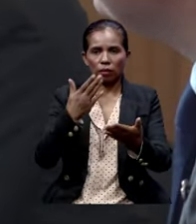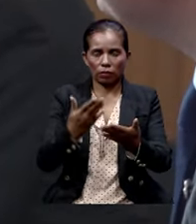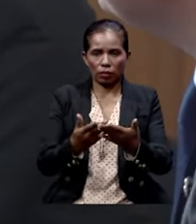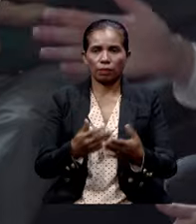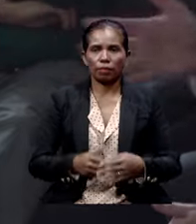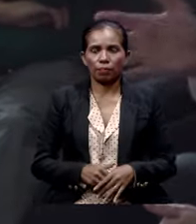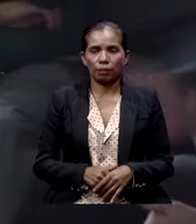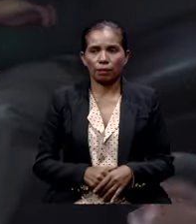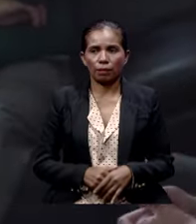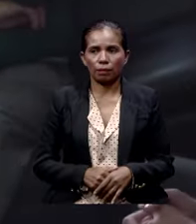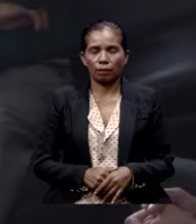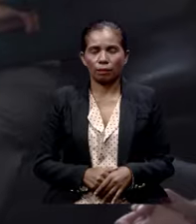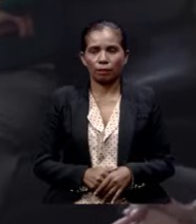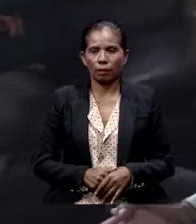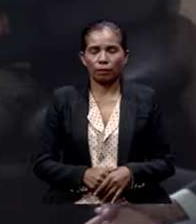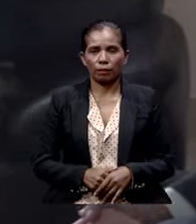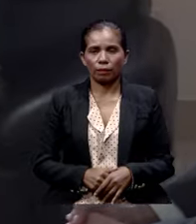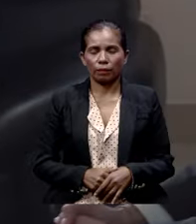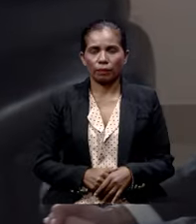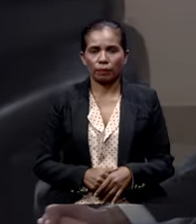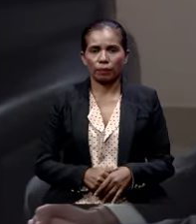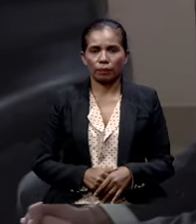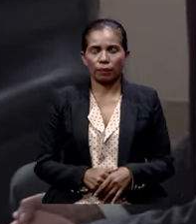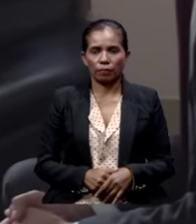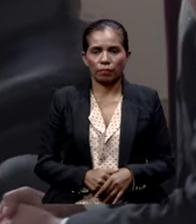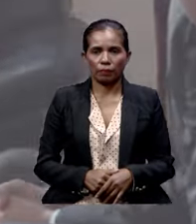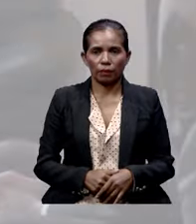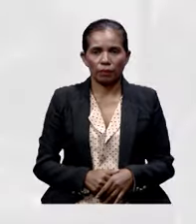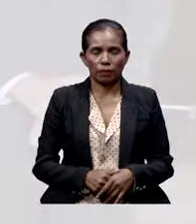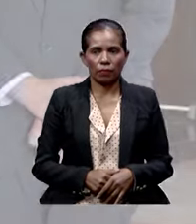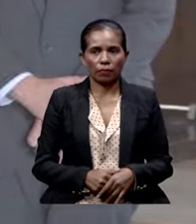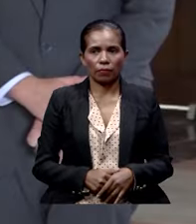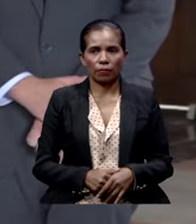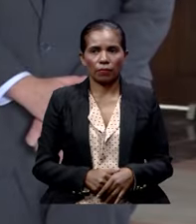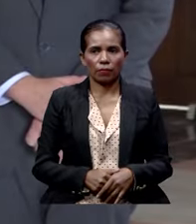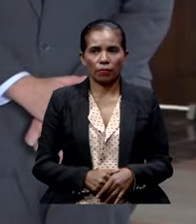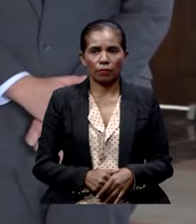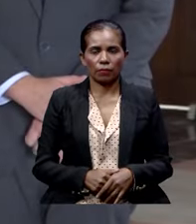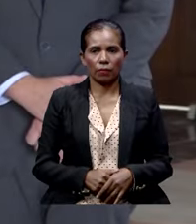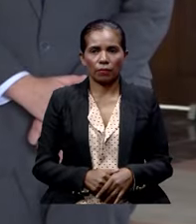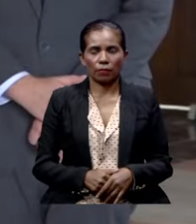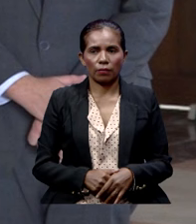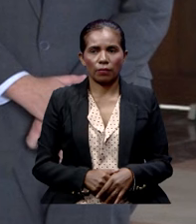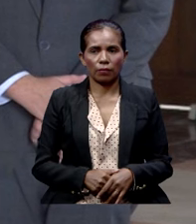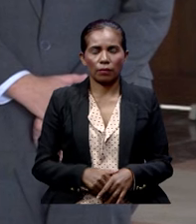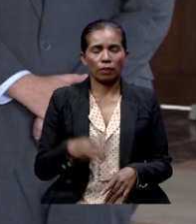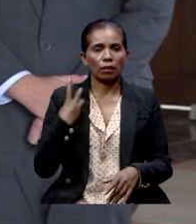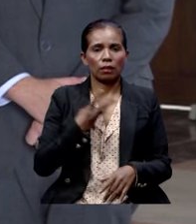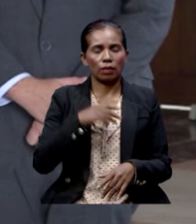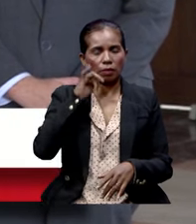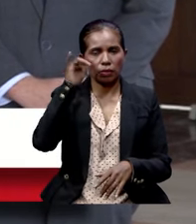efetivo. So we've just started a new project here yesterday, actually, and this was an introductory meeting between myself and my